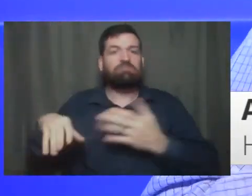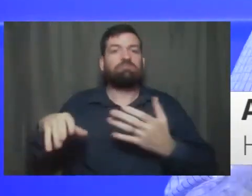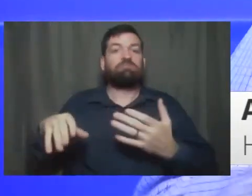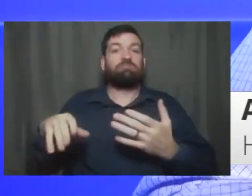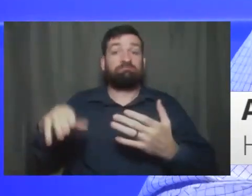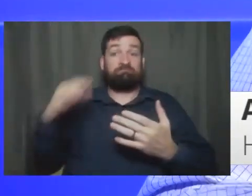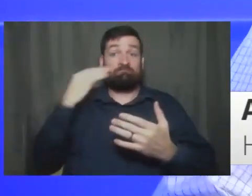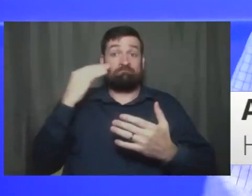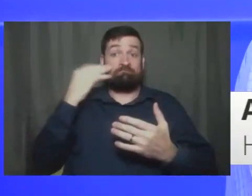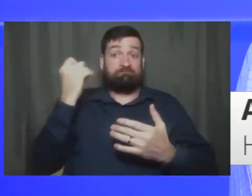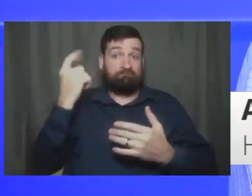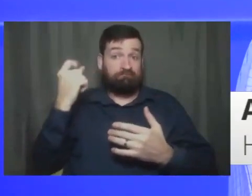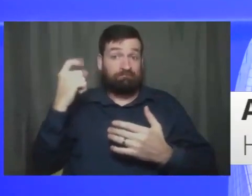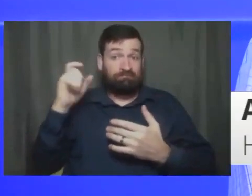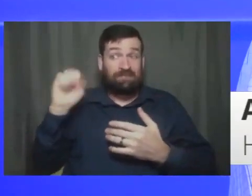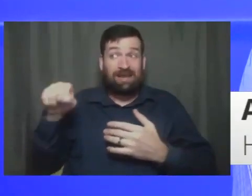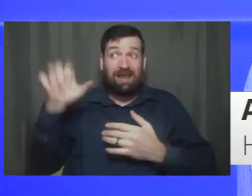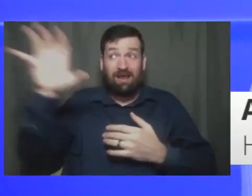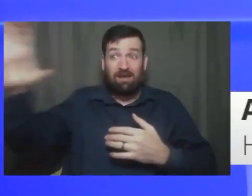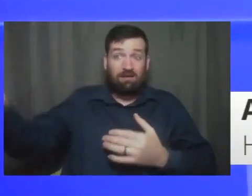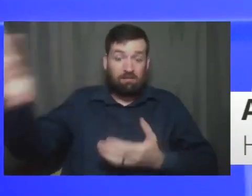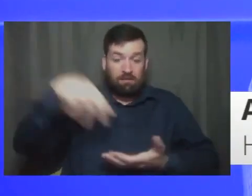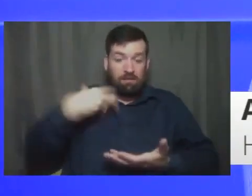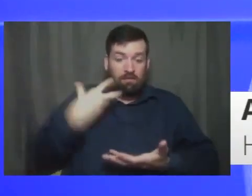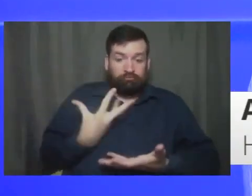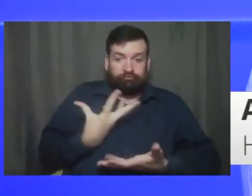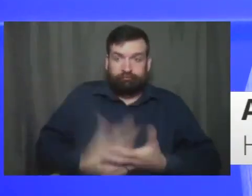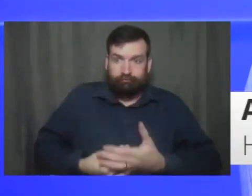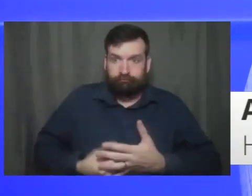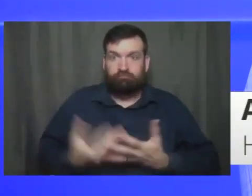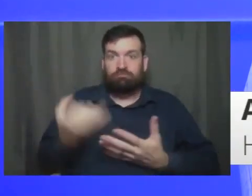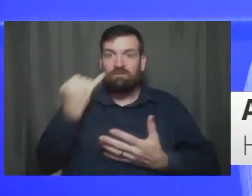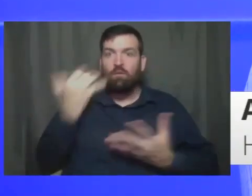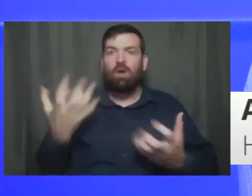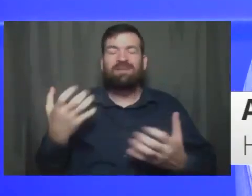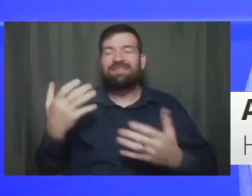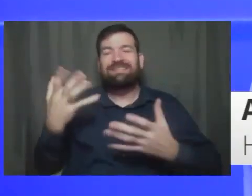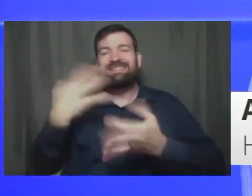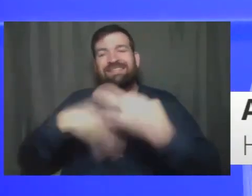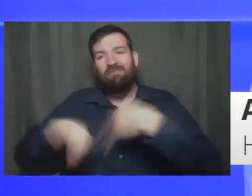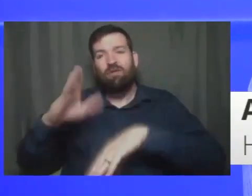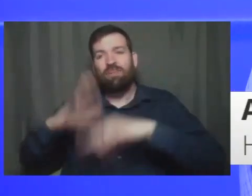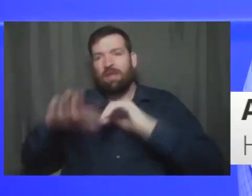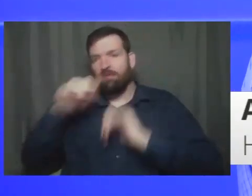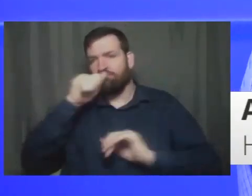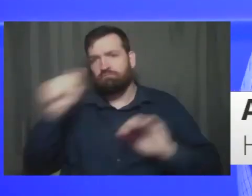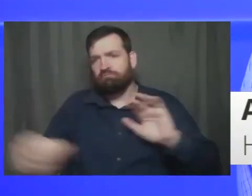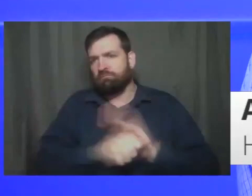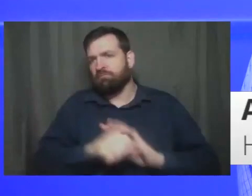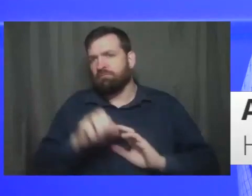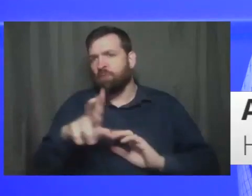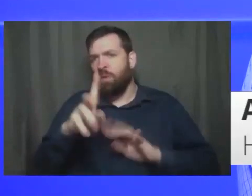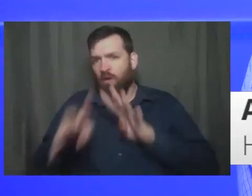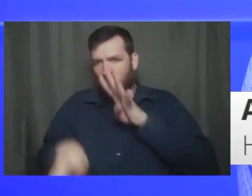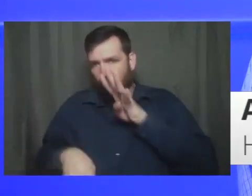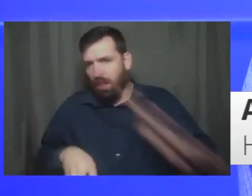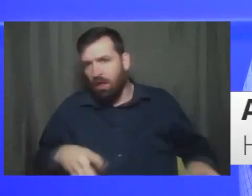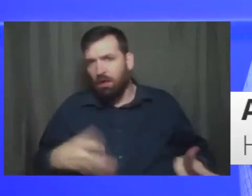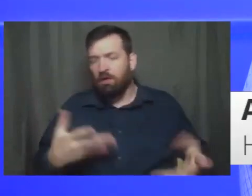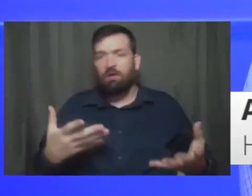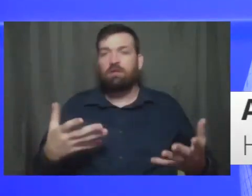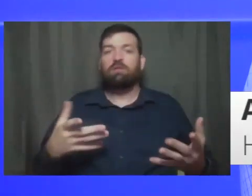off the shelf whenever I want. It's a little different than sweeping it under the rug or ignoring the elephant in the room, where you're just